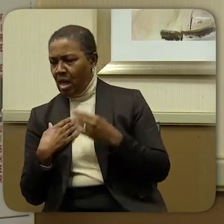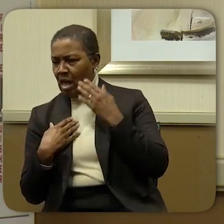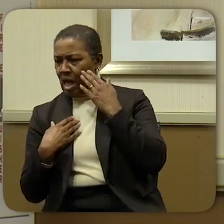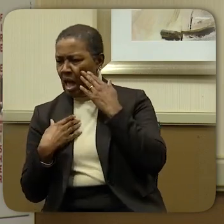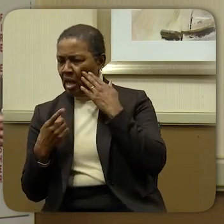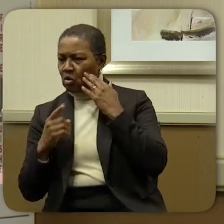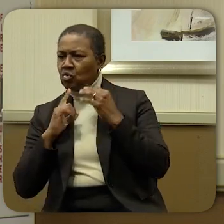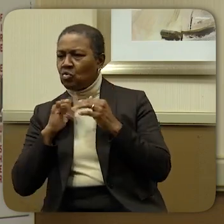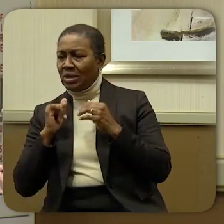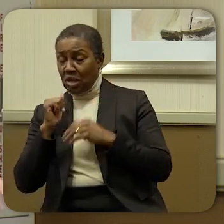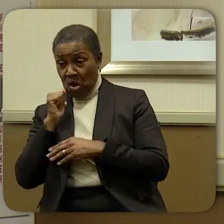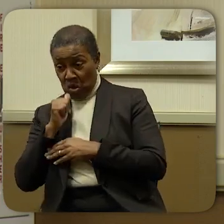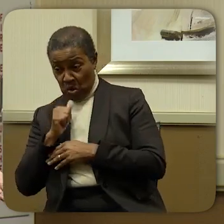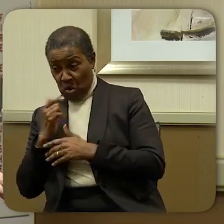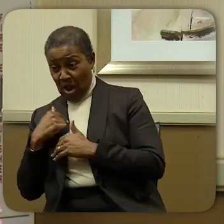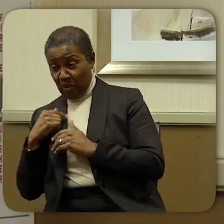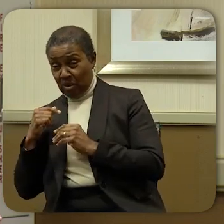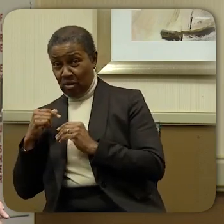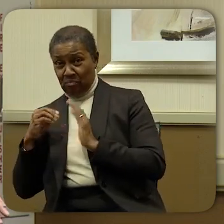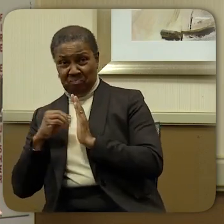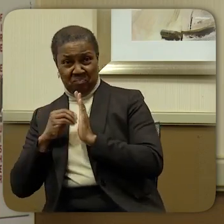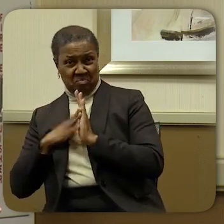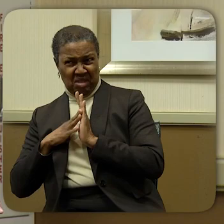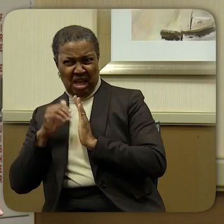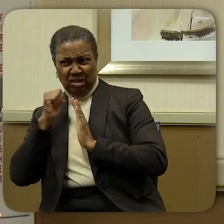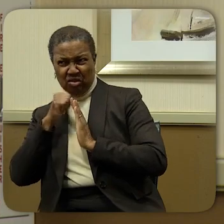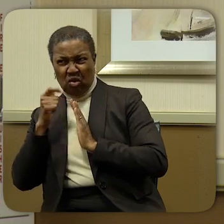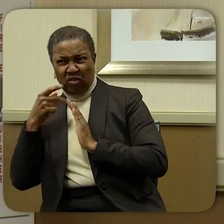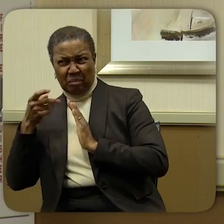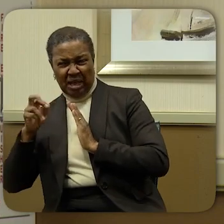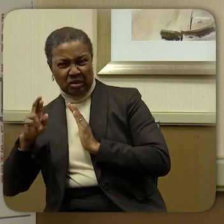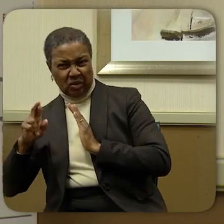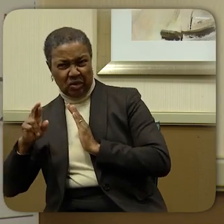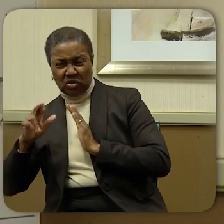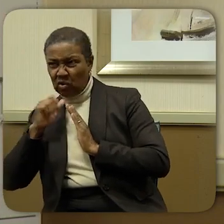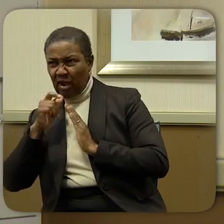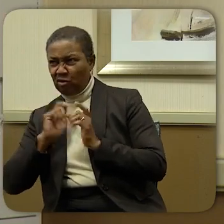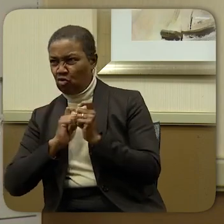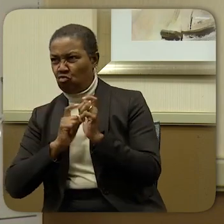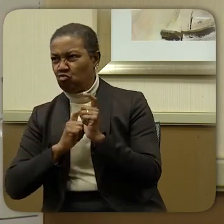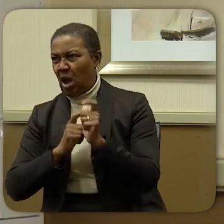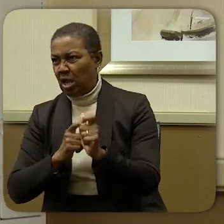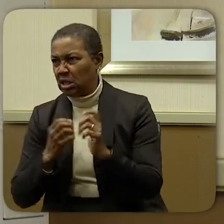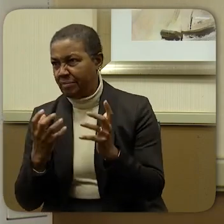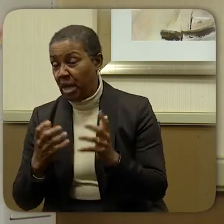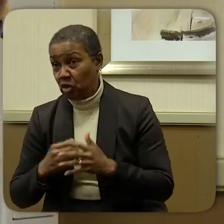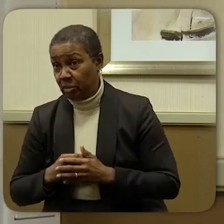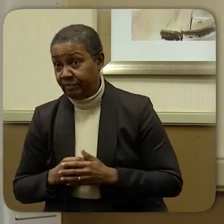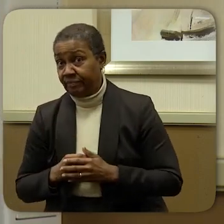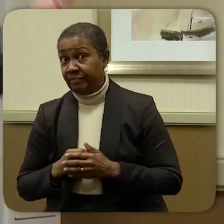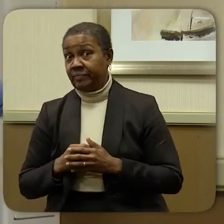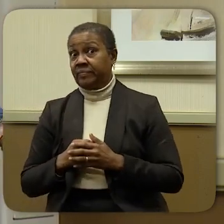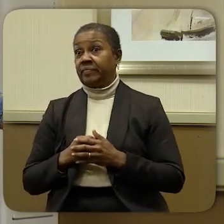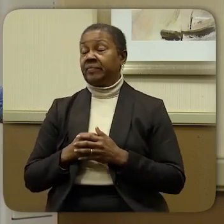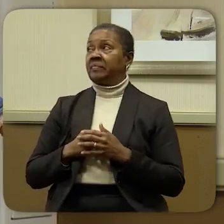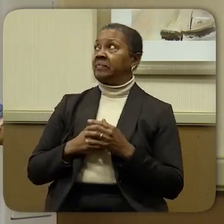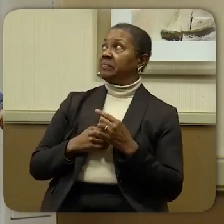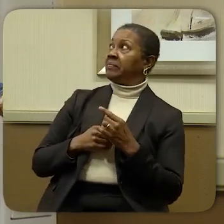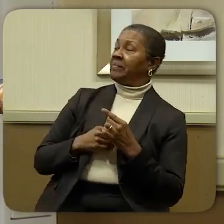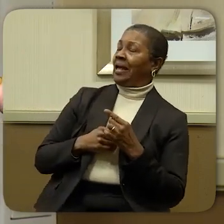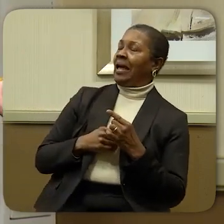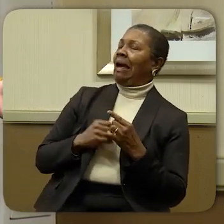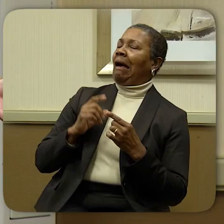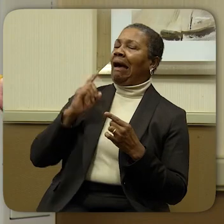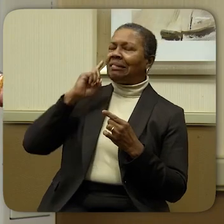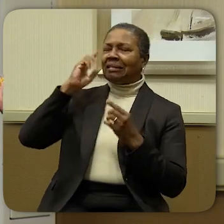I know that you're really a girl, so I'm just gonna rate you on the girl for pacers so you don't have to run as much. And I think the person thought that they were being